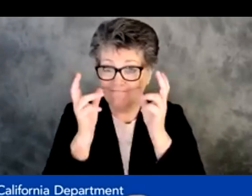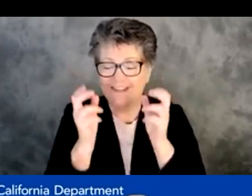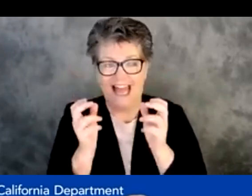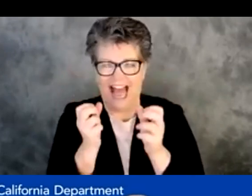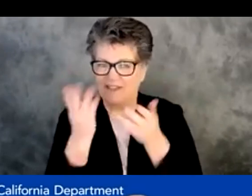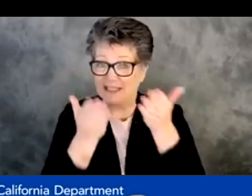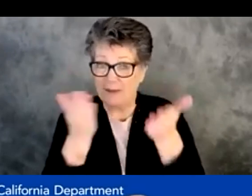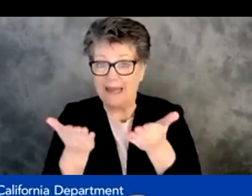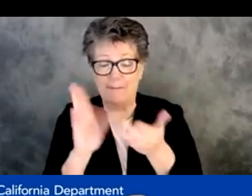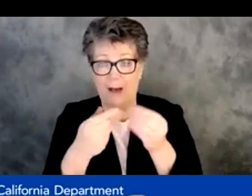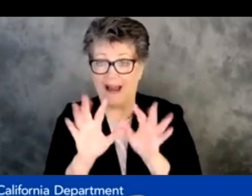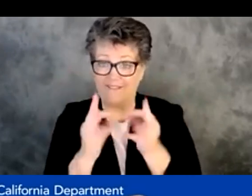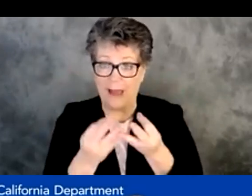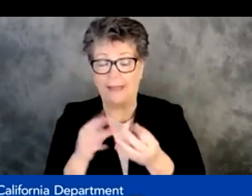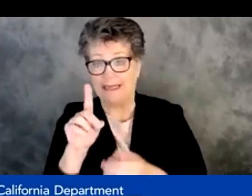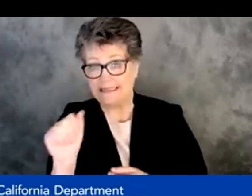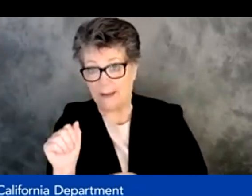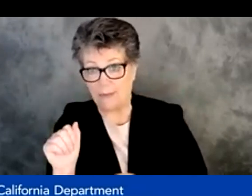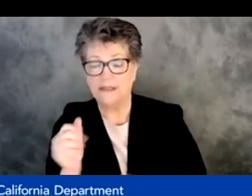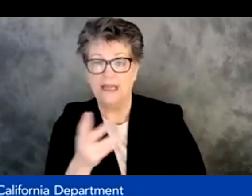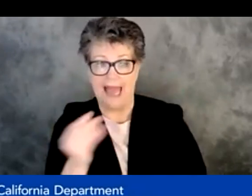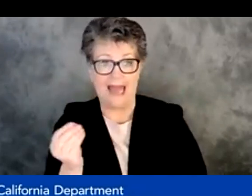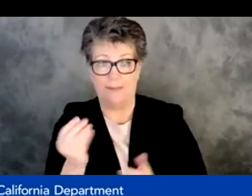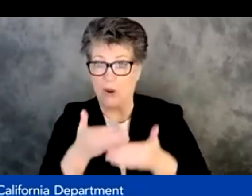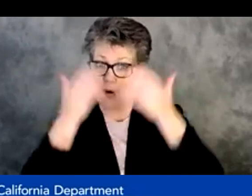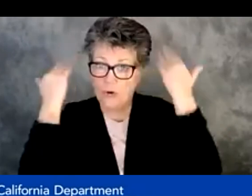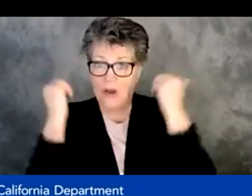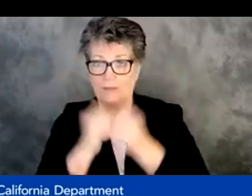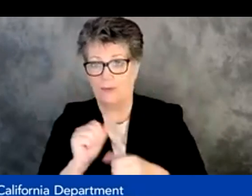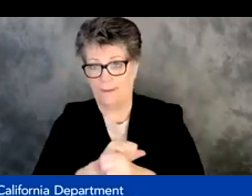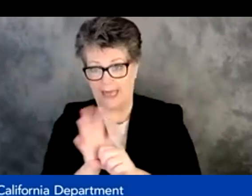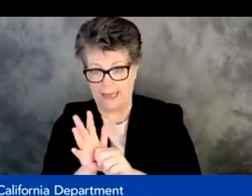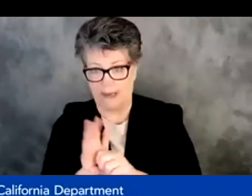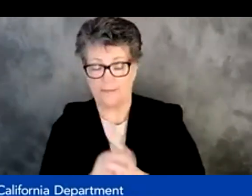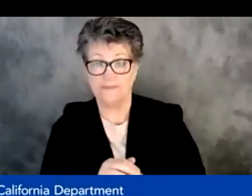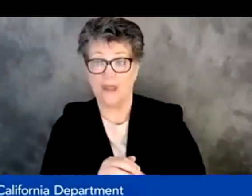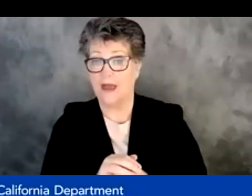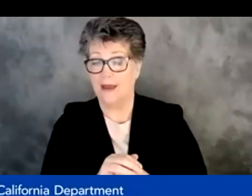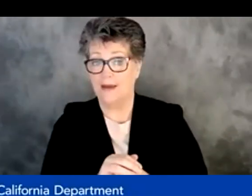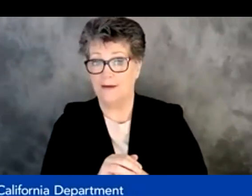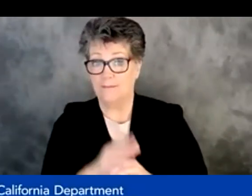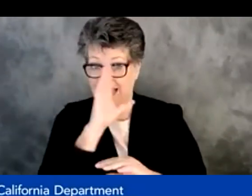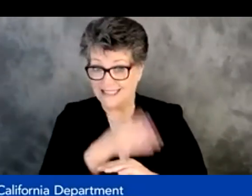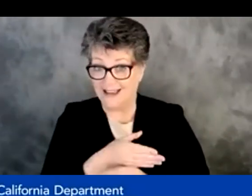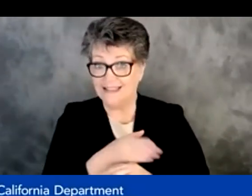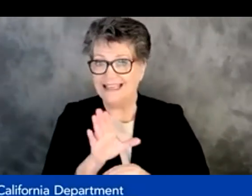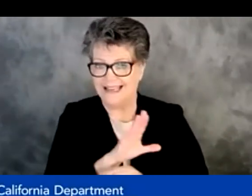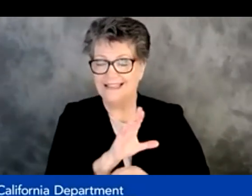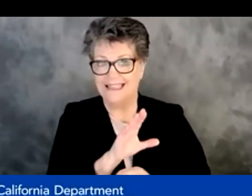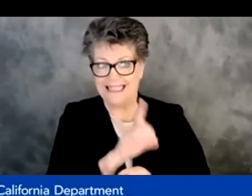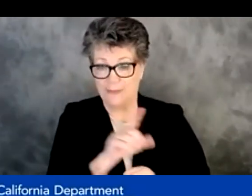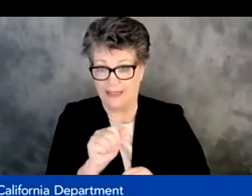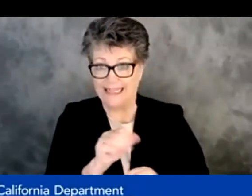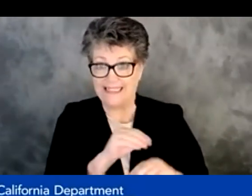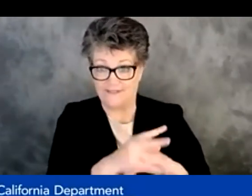my family being disabled and being overwhelmed with the pandemic. My son's disabilities have been affected. My daughter